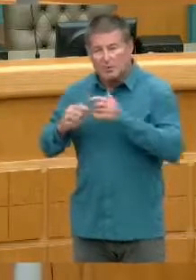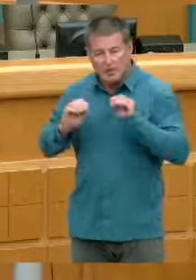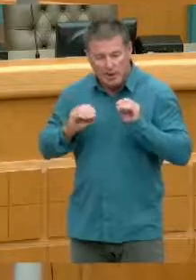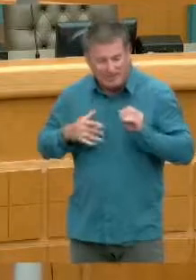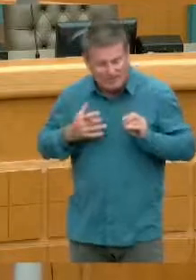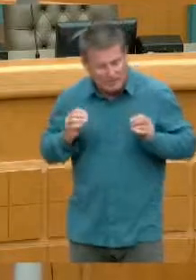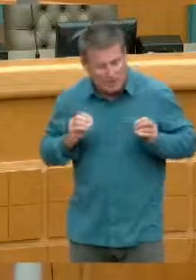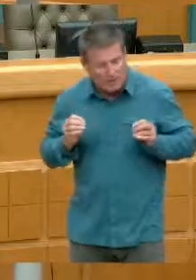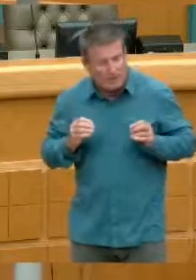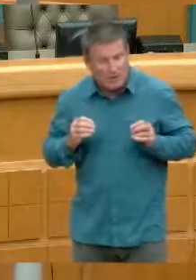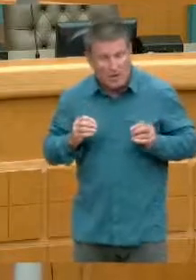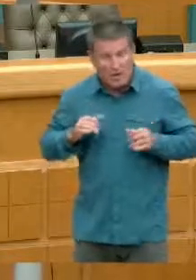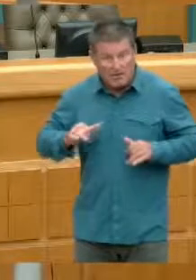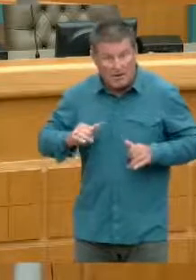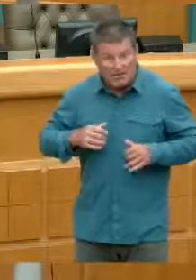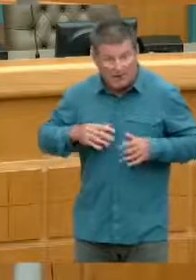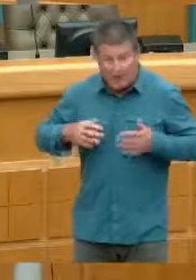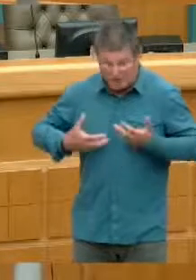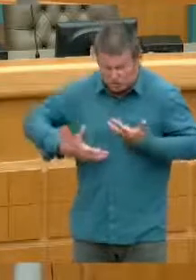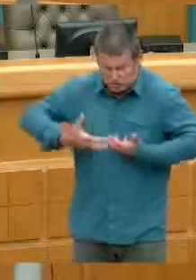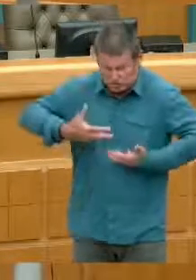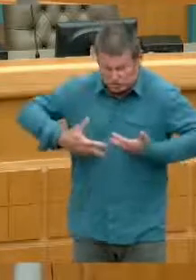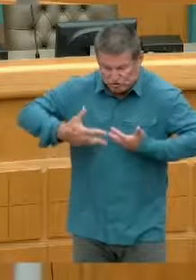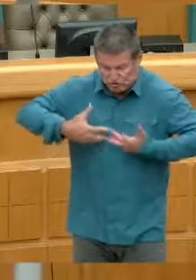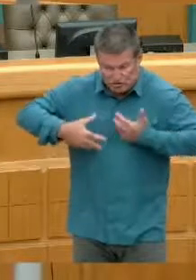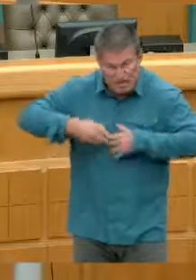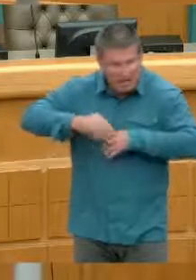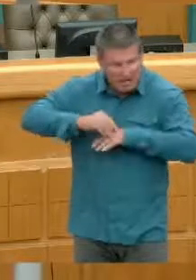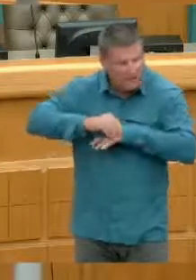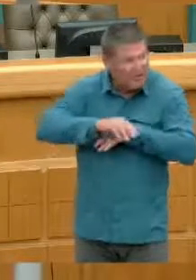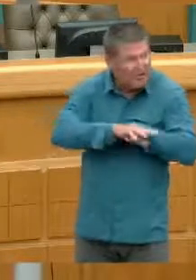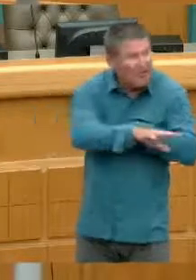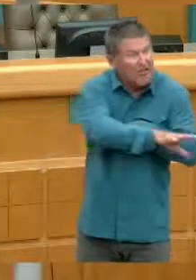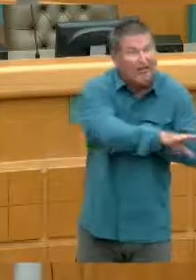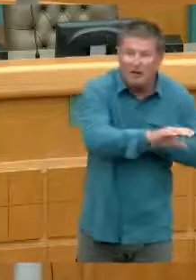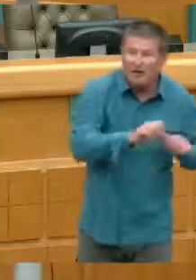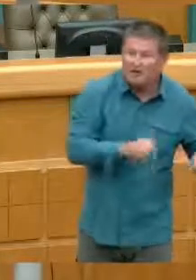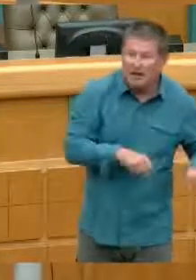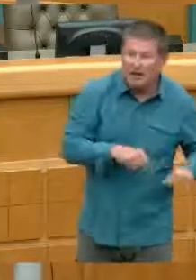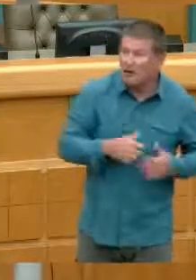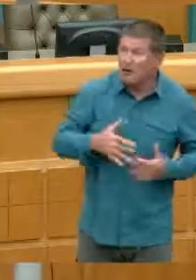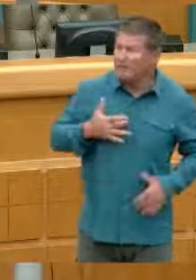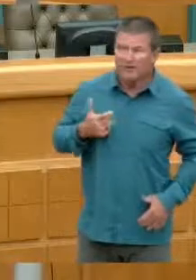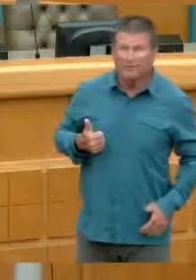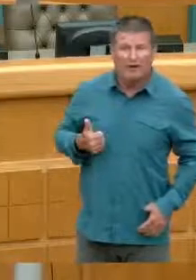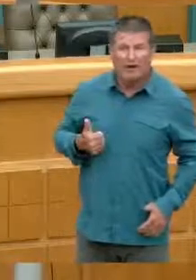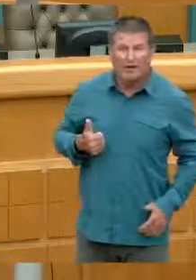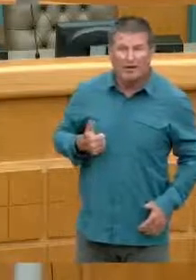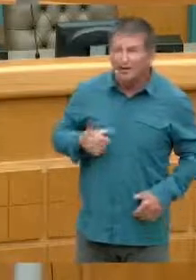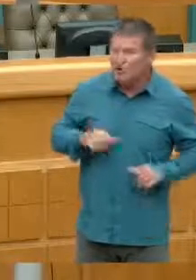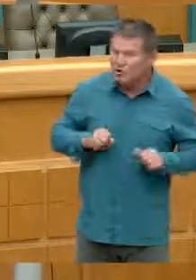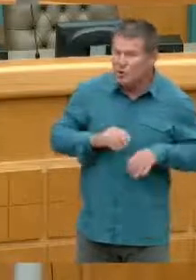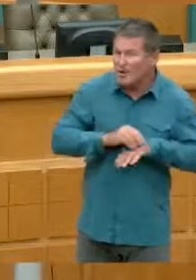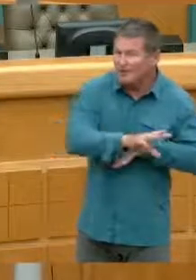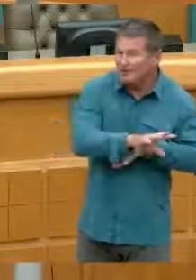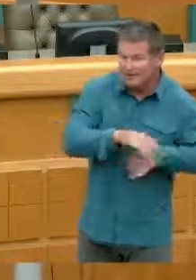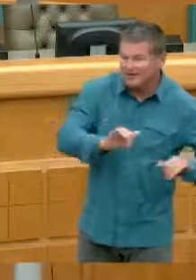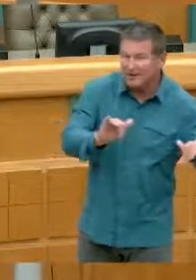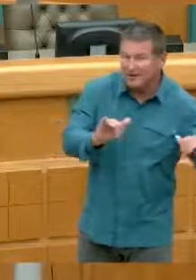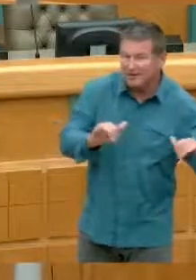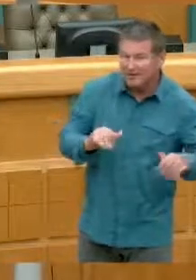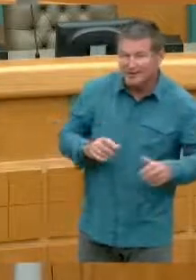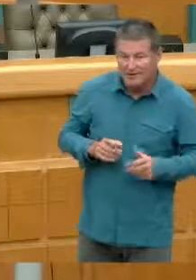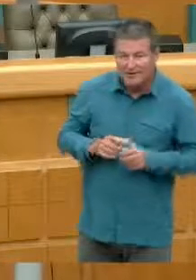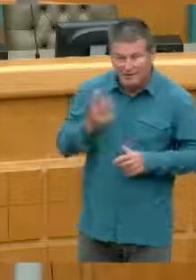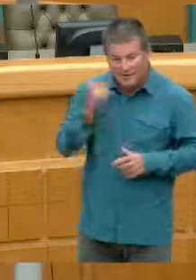COVID-19. You're still contagious. You can still infect other people. And this is probably the single most important reason why it's so hard